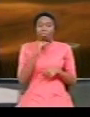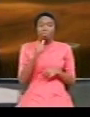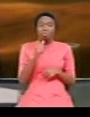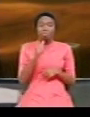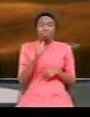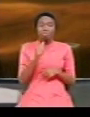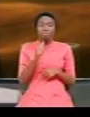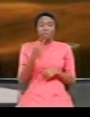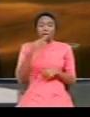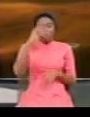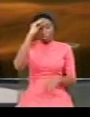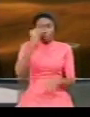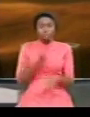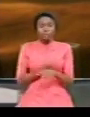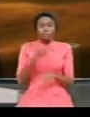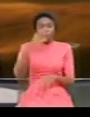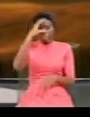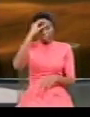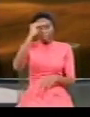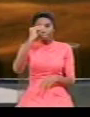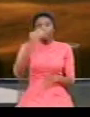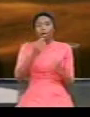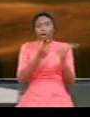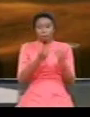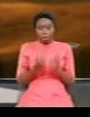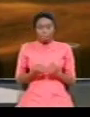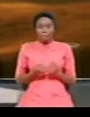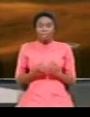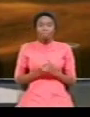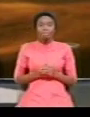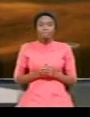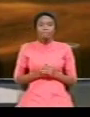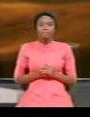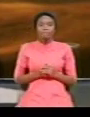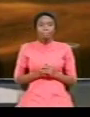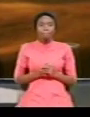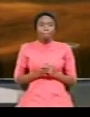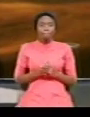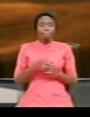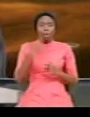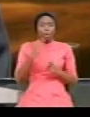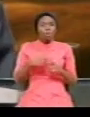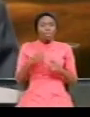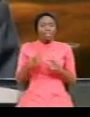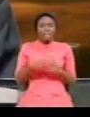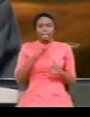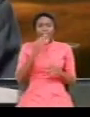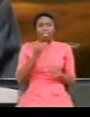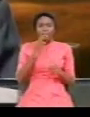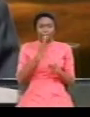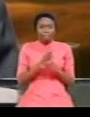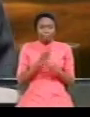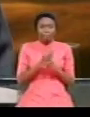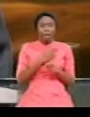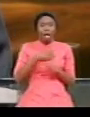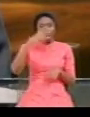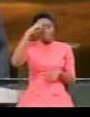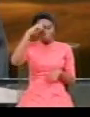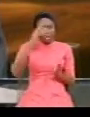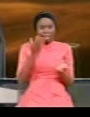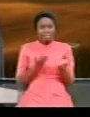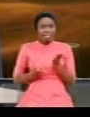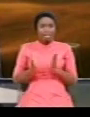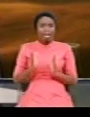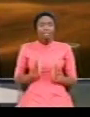not, the Son of Man cometh. Who then is a faithful and